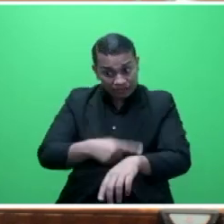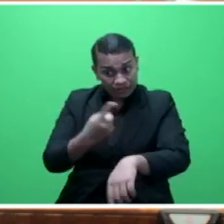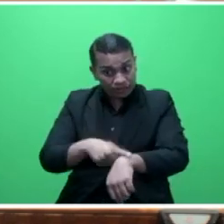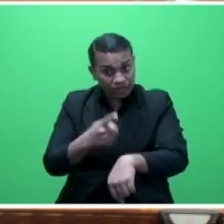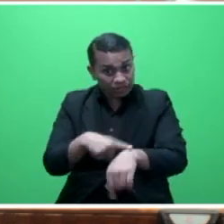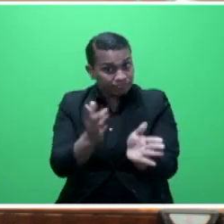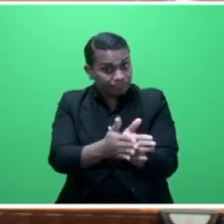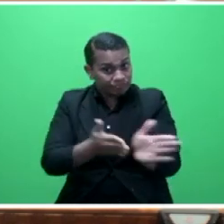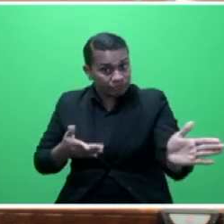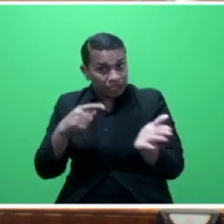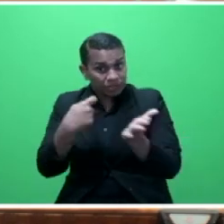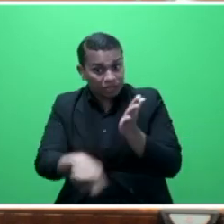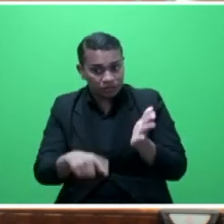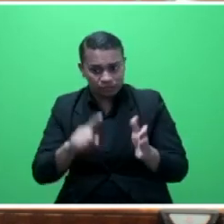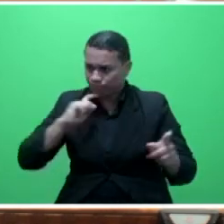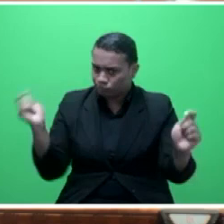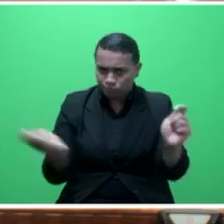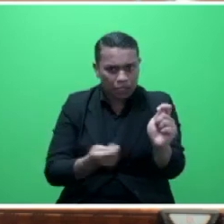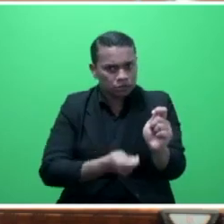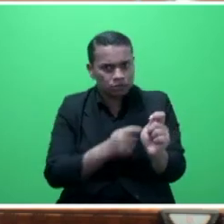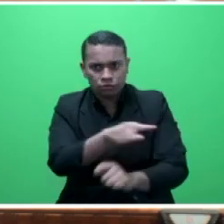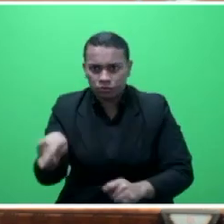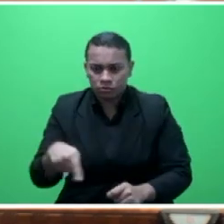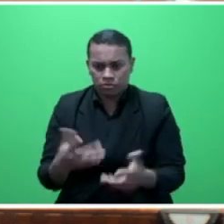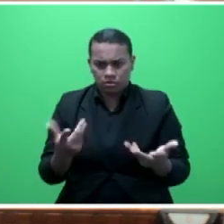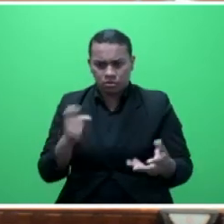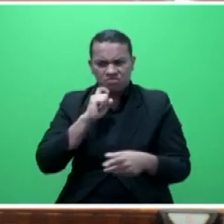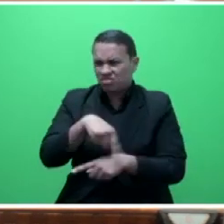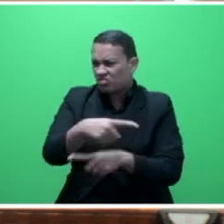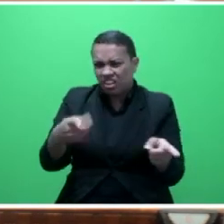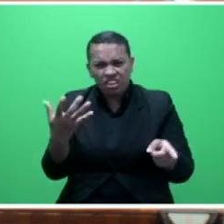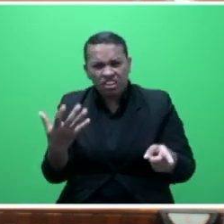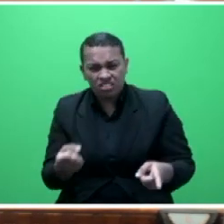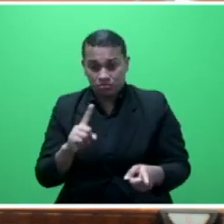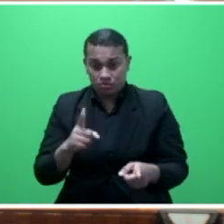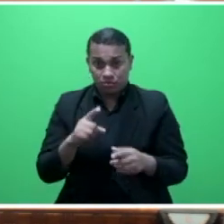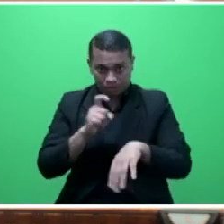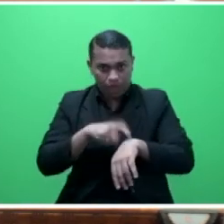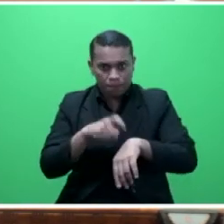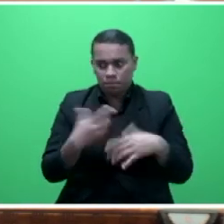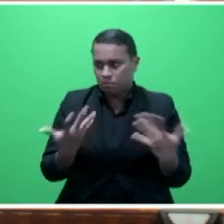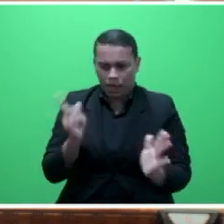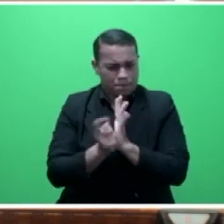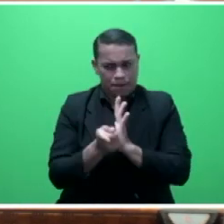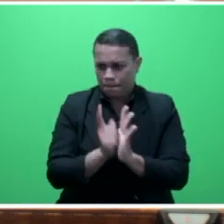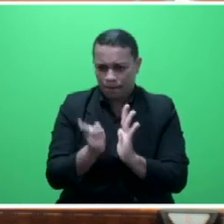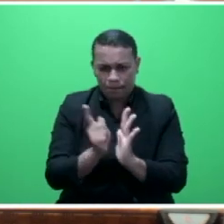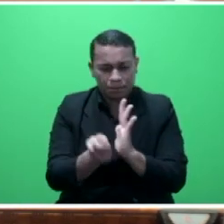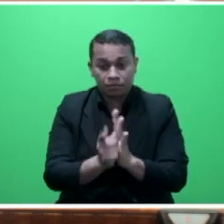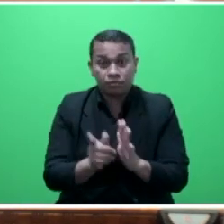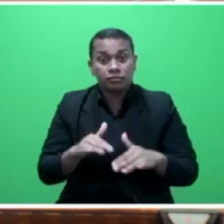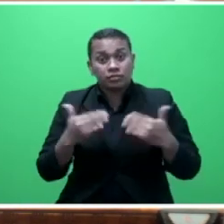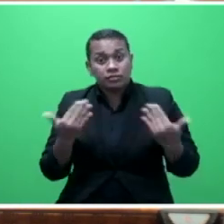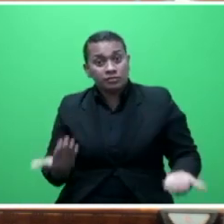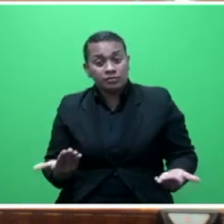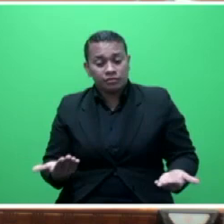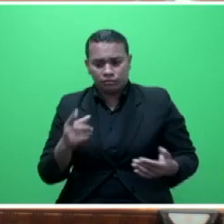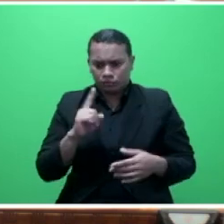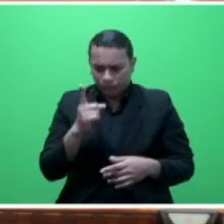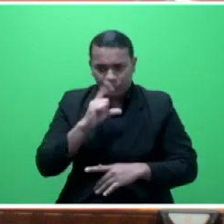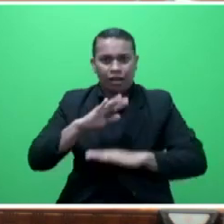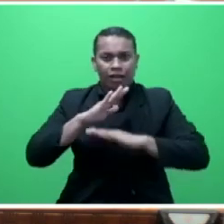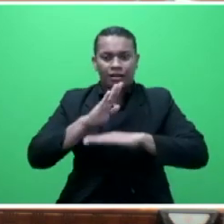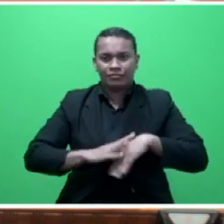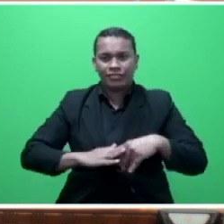result, we've witnessed a culture shift towards more timely payments. We're now at a point where we can comfortably ease up on the